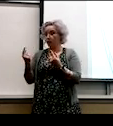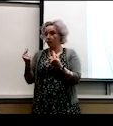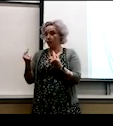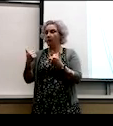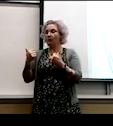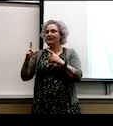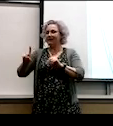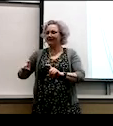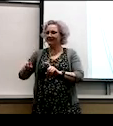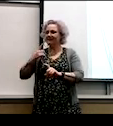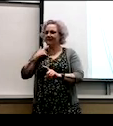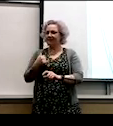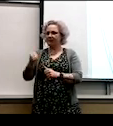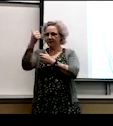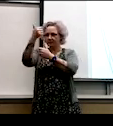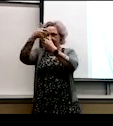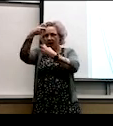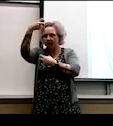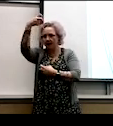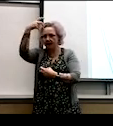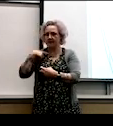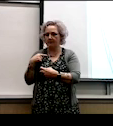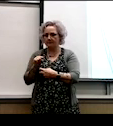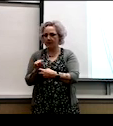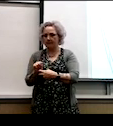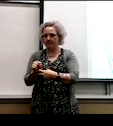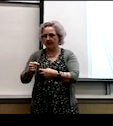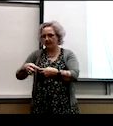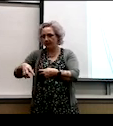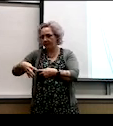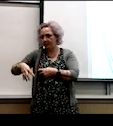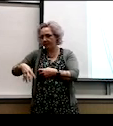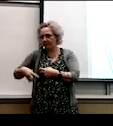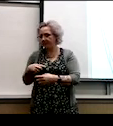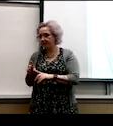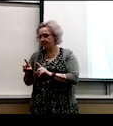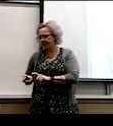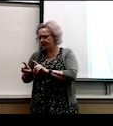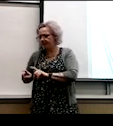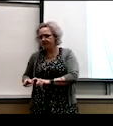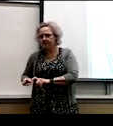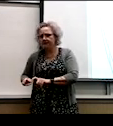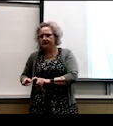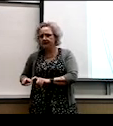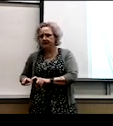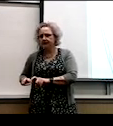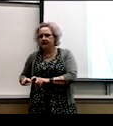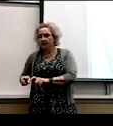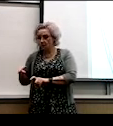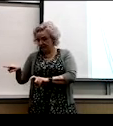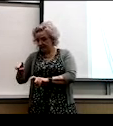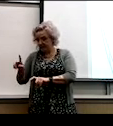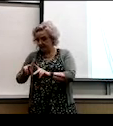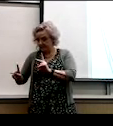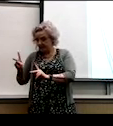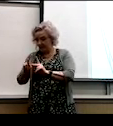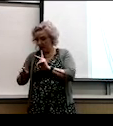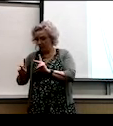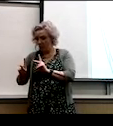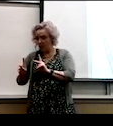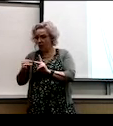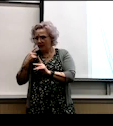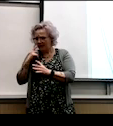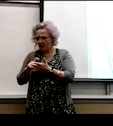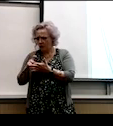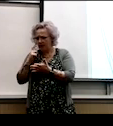disease. Alzheimer's disease starts pathologically 15 years before the person has mild cognitive impairment or